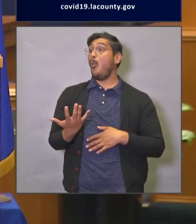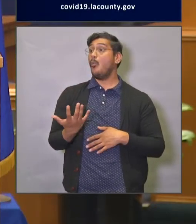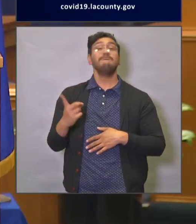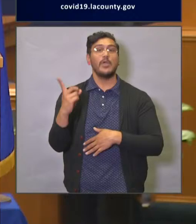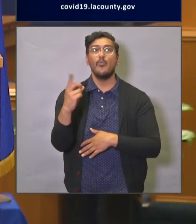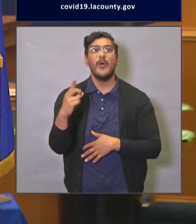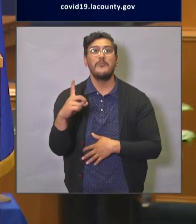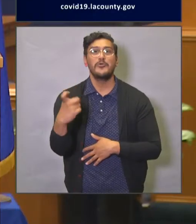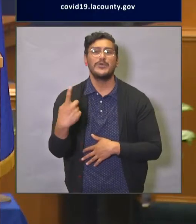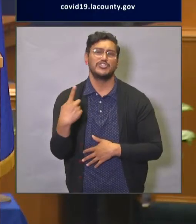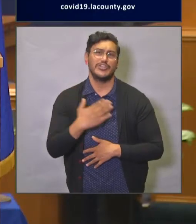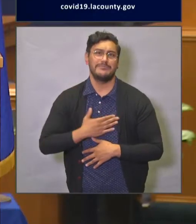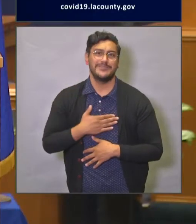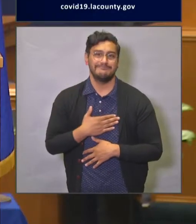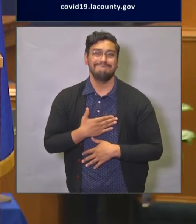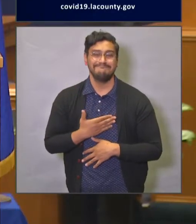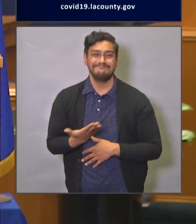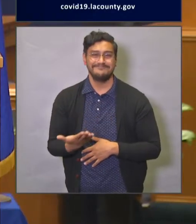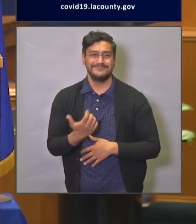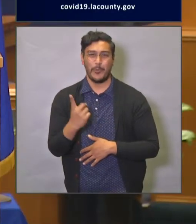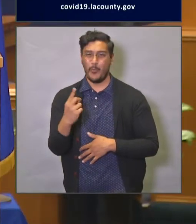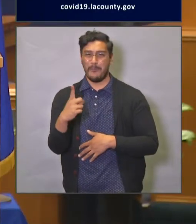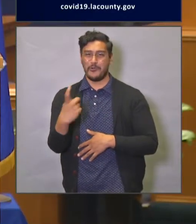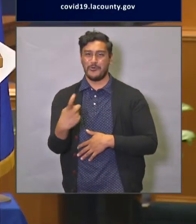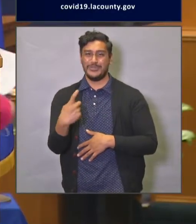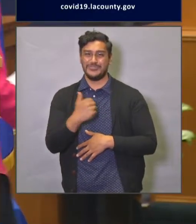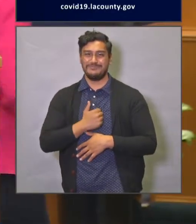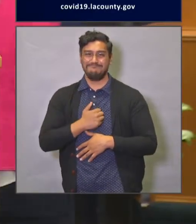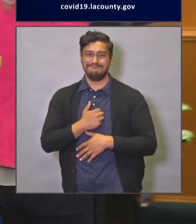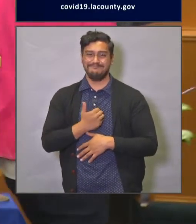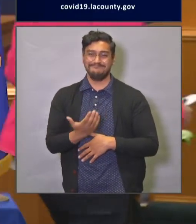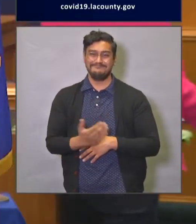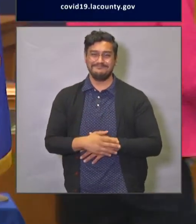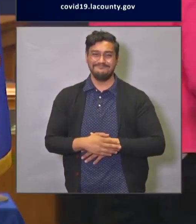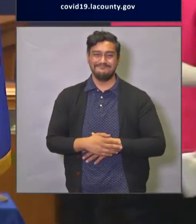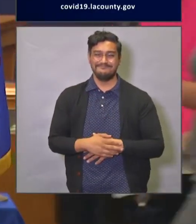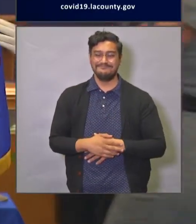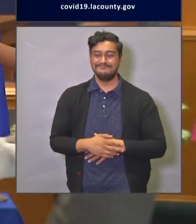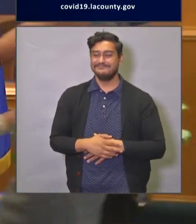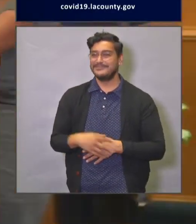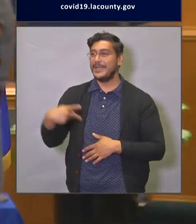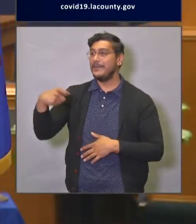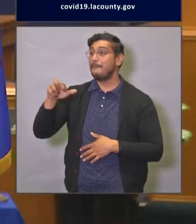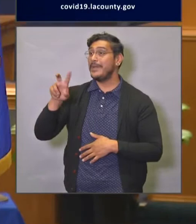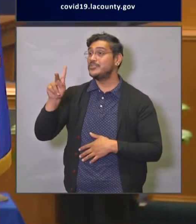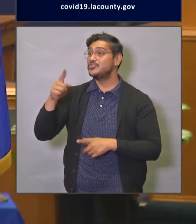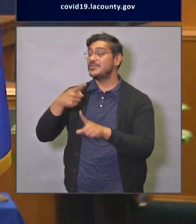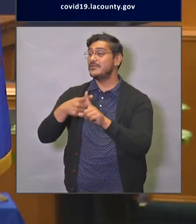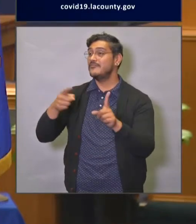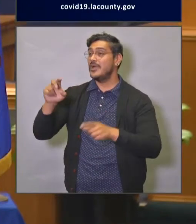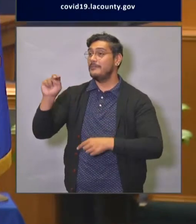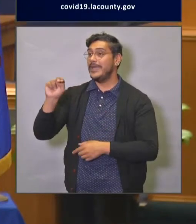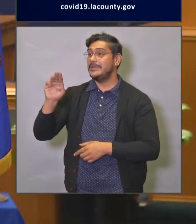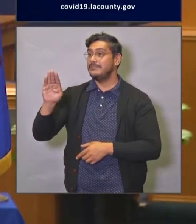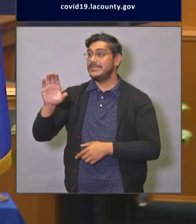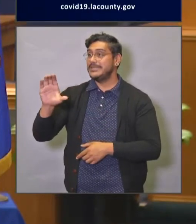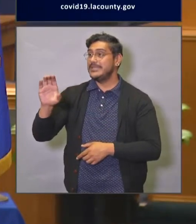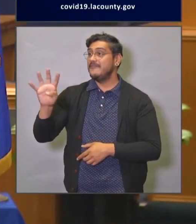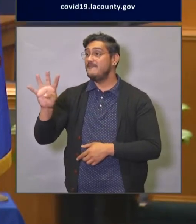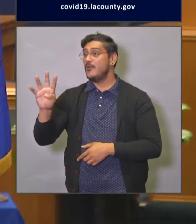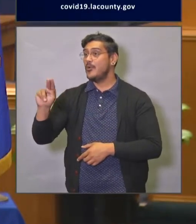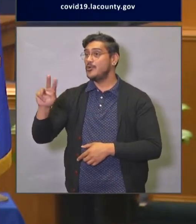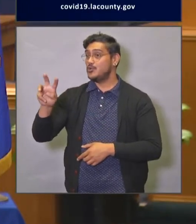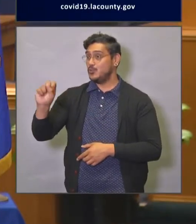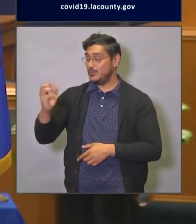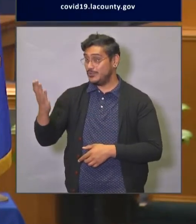more question. Sorry. Go ahead. One more question. Okay. We'll go to the line of Patrick Healy with NBC4 News. Please go